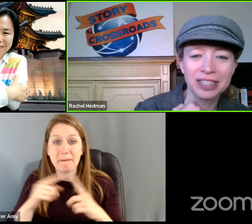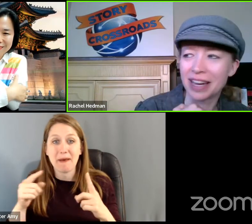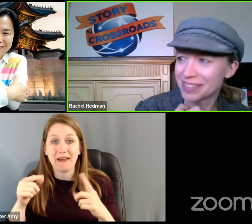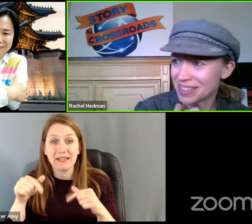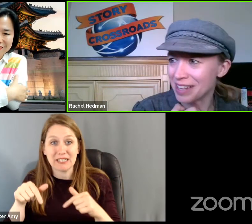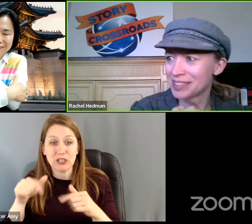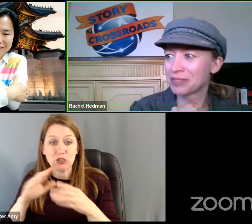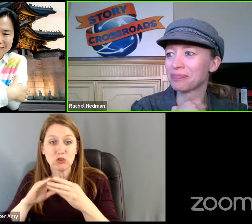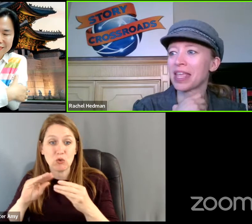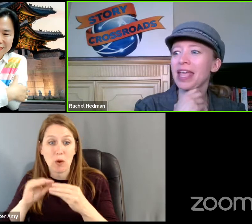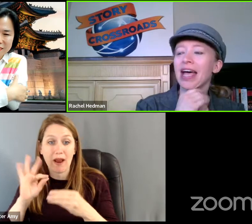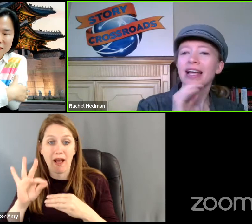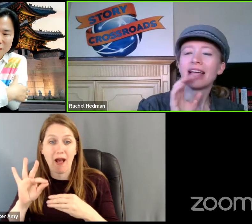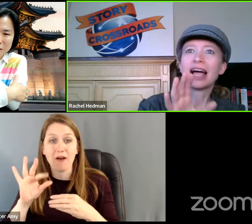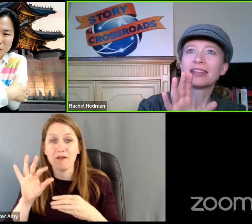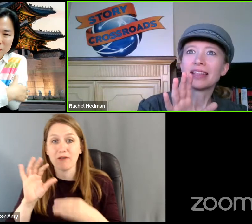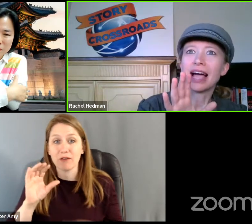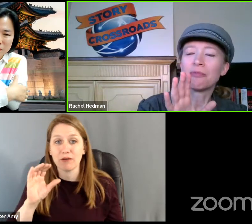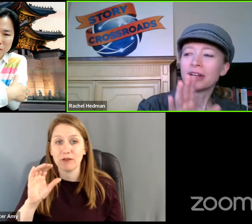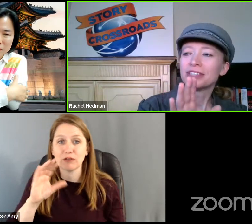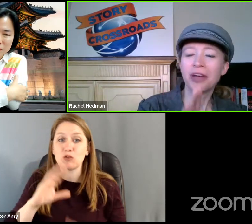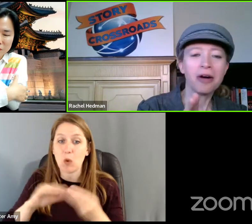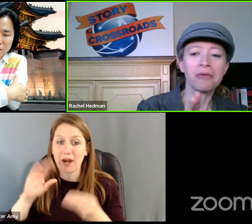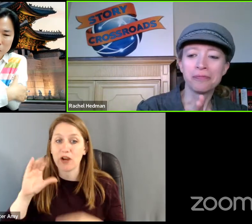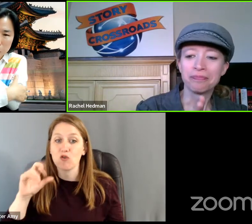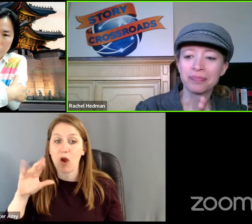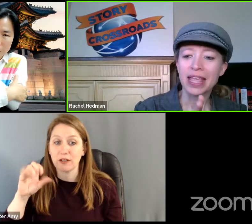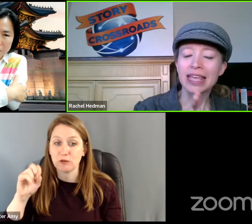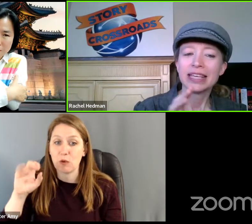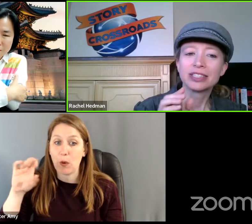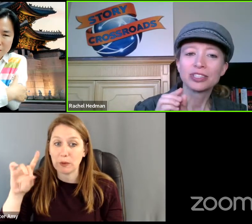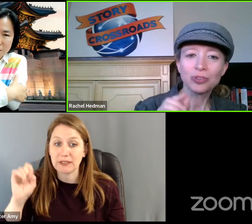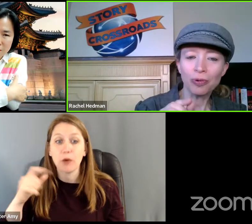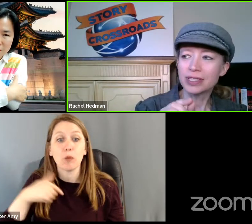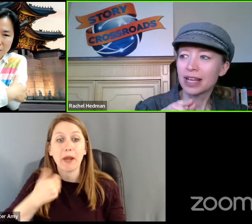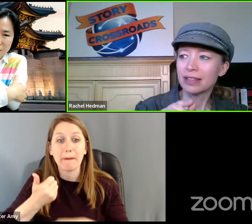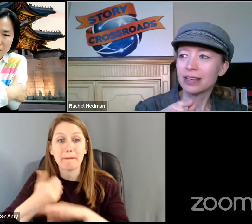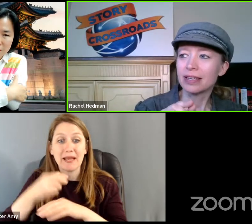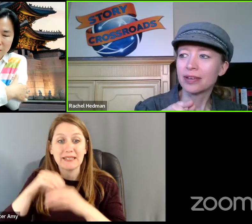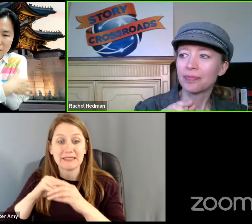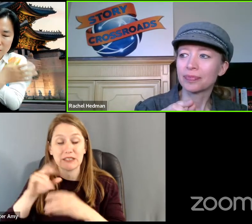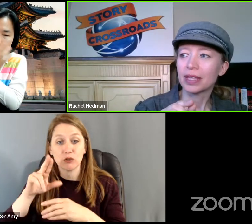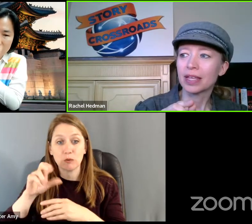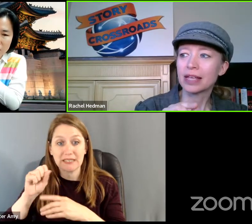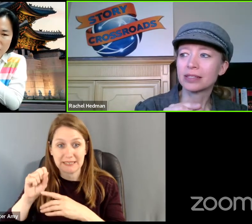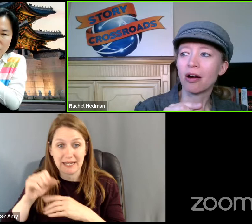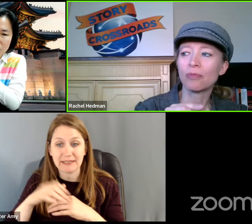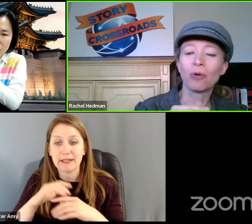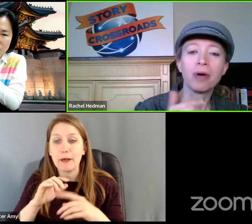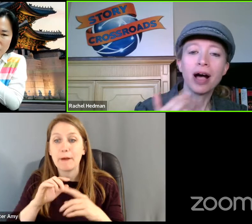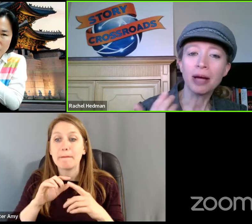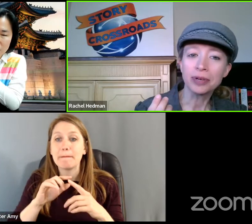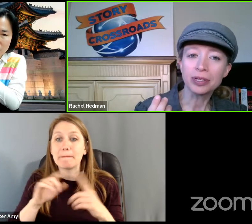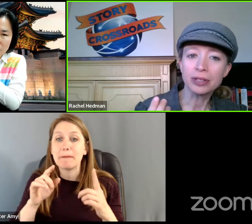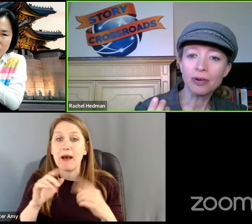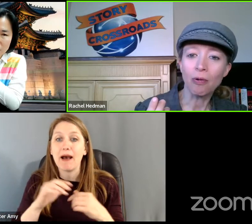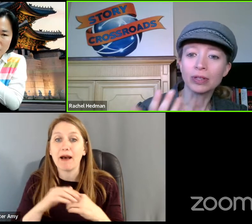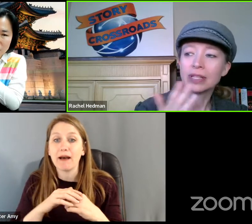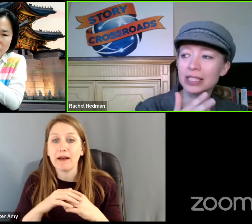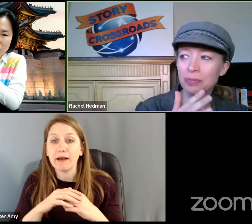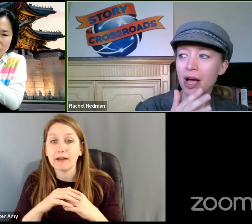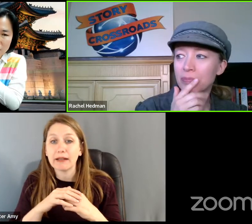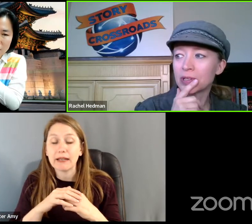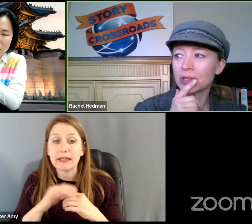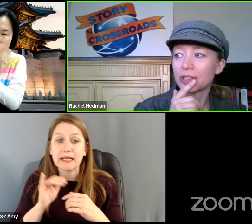are based in the United States. I want to know, is storytelling as an art more popular